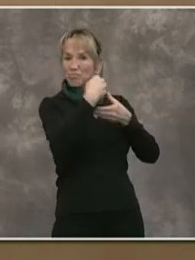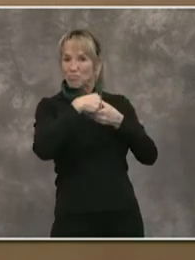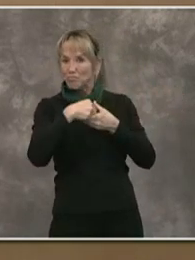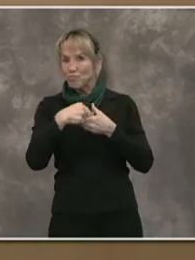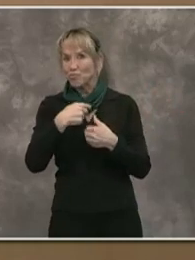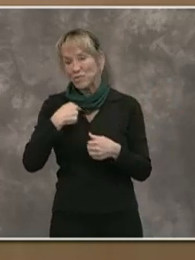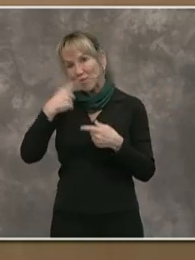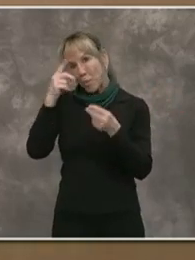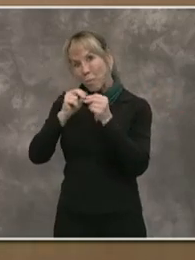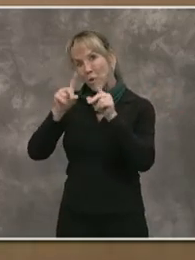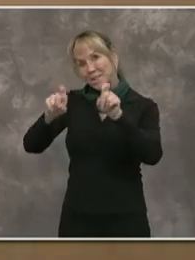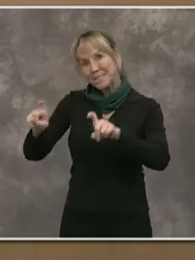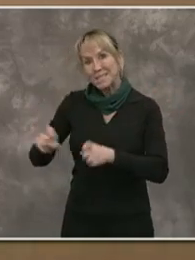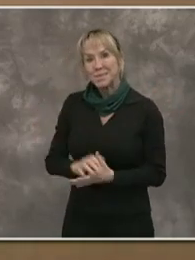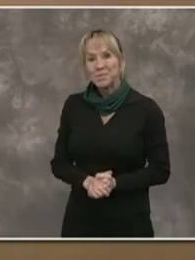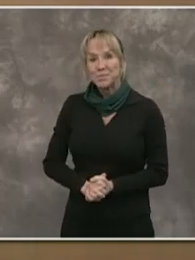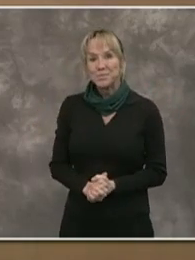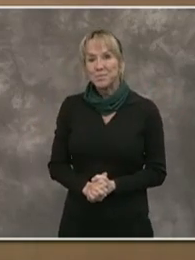Thank you.